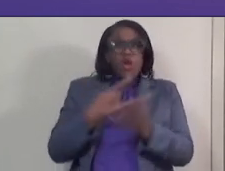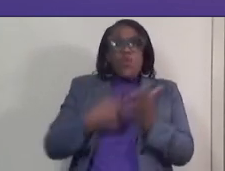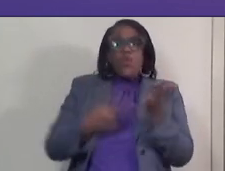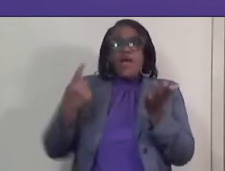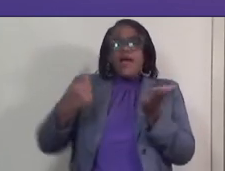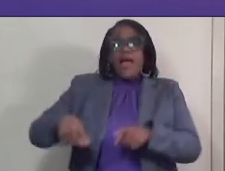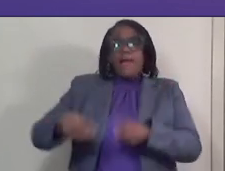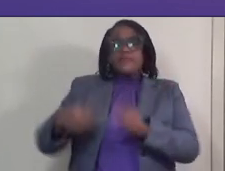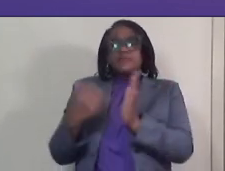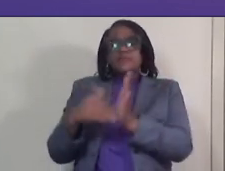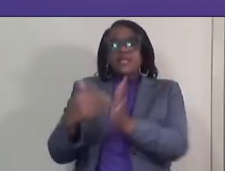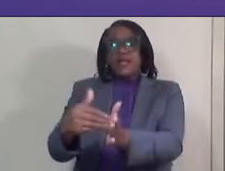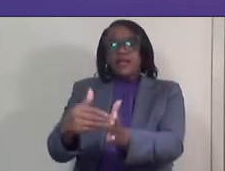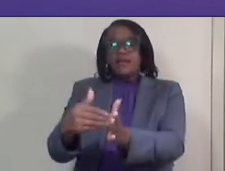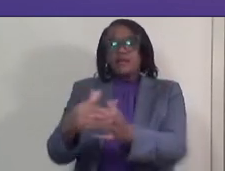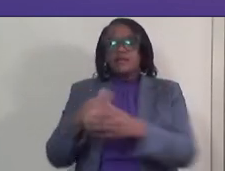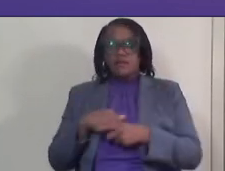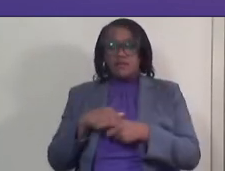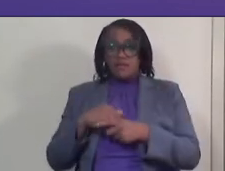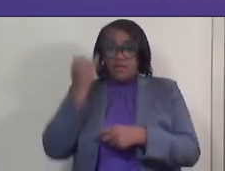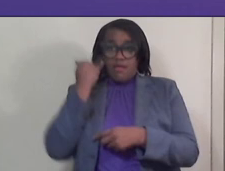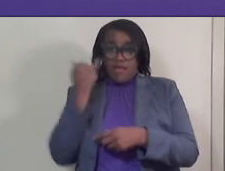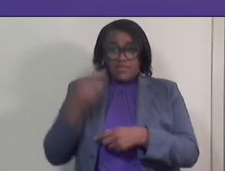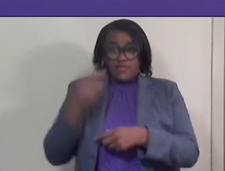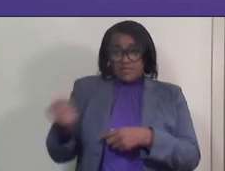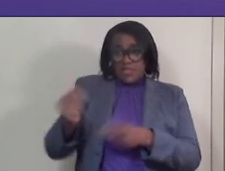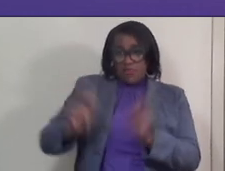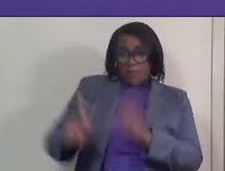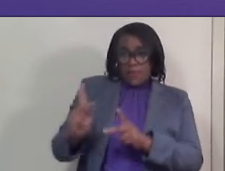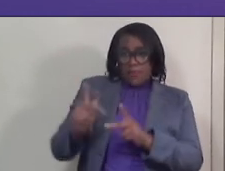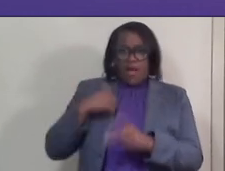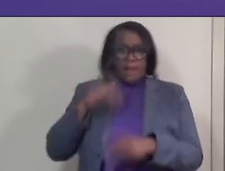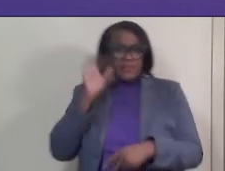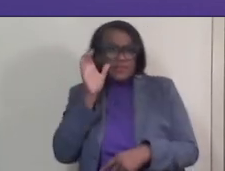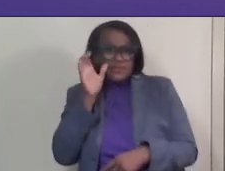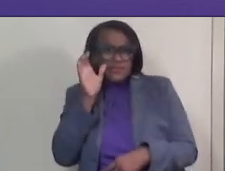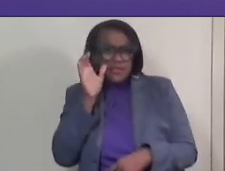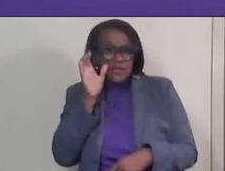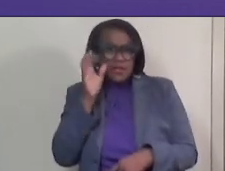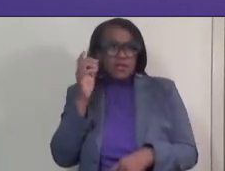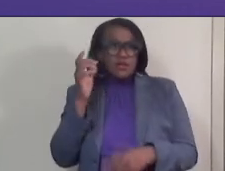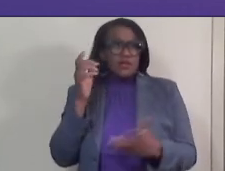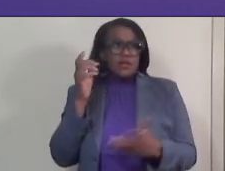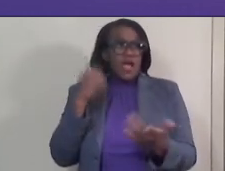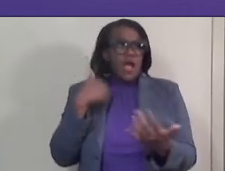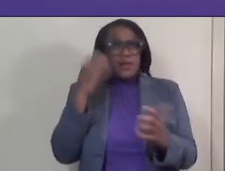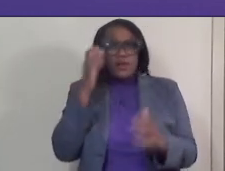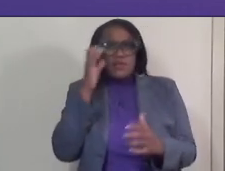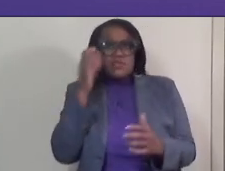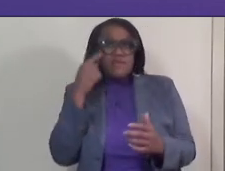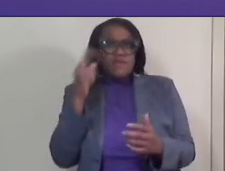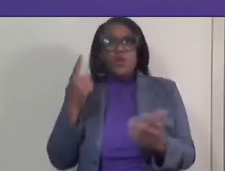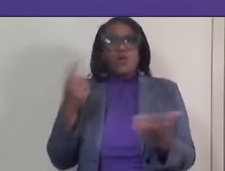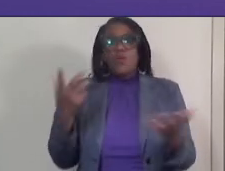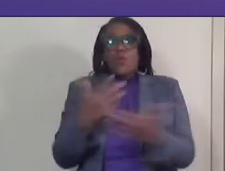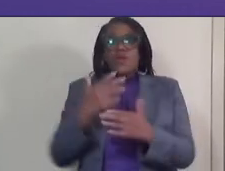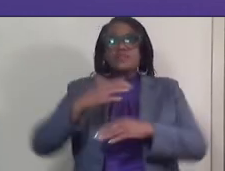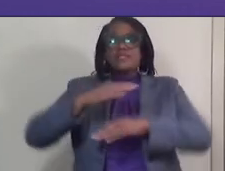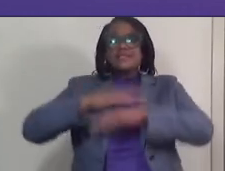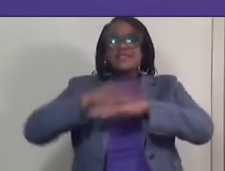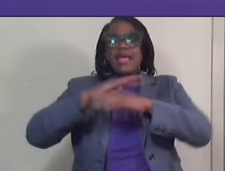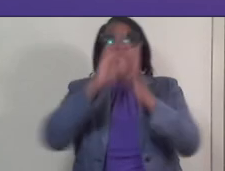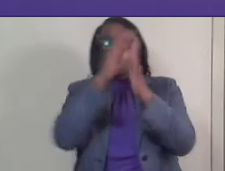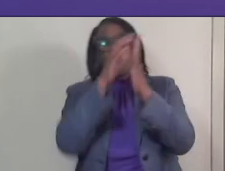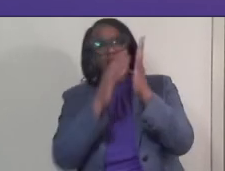know, if it's documenting several people, I'm listening for almost what's the table of contents,